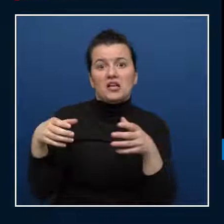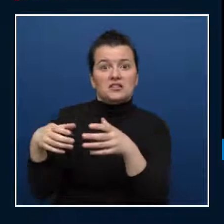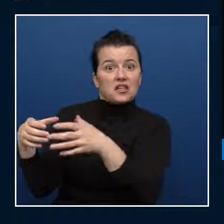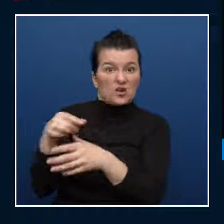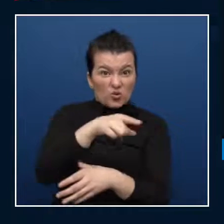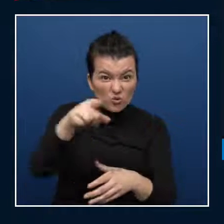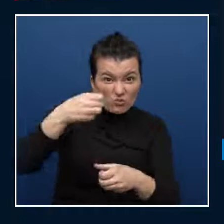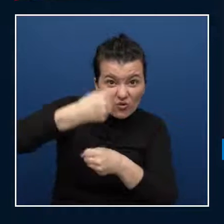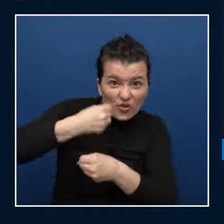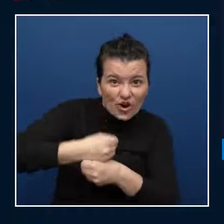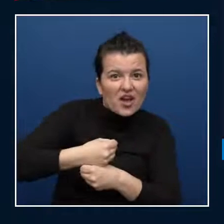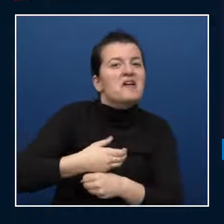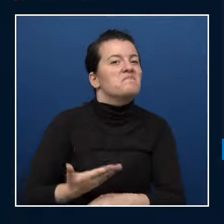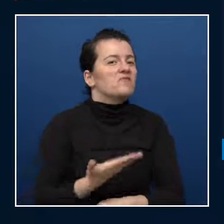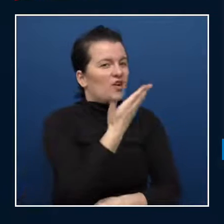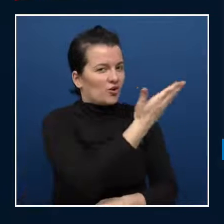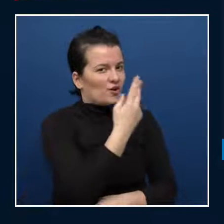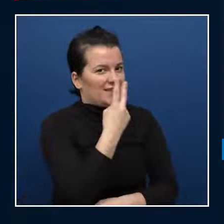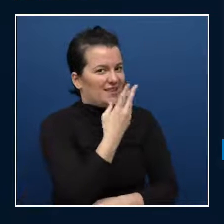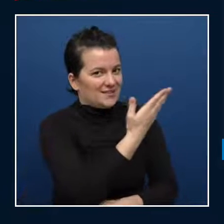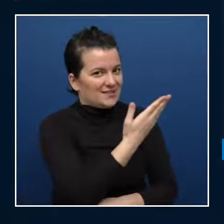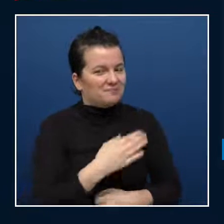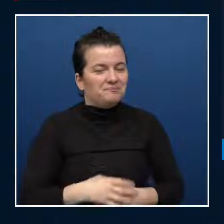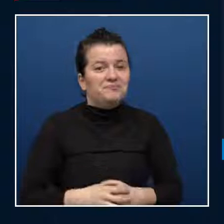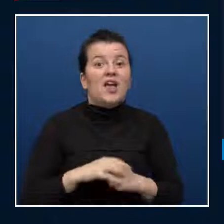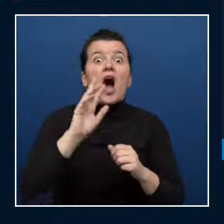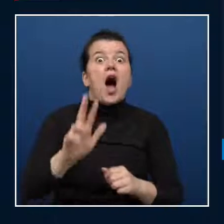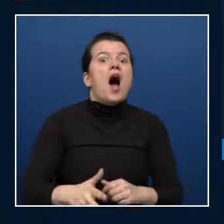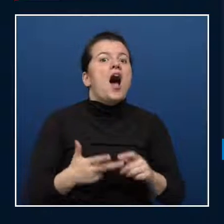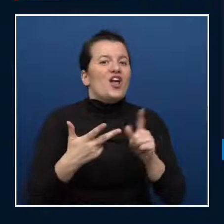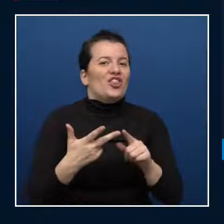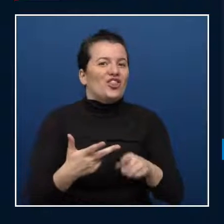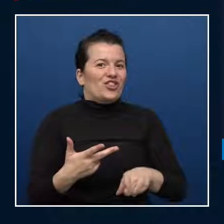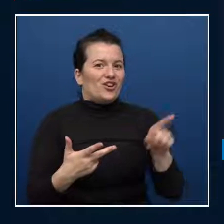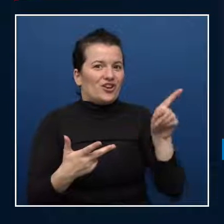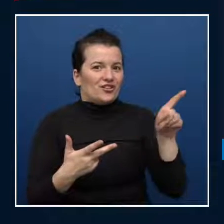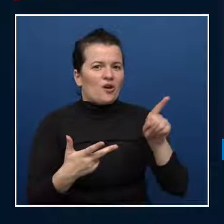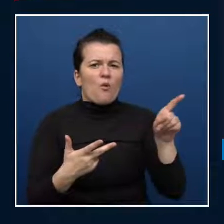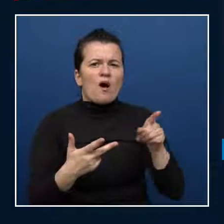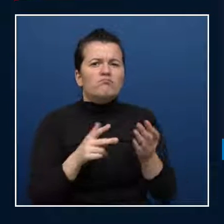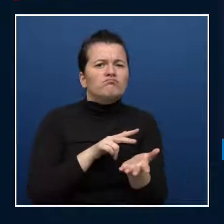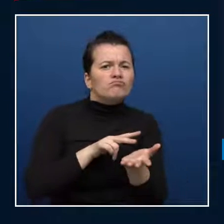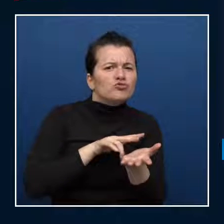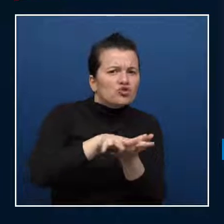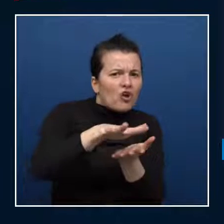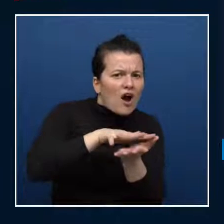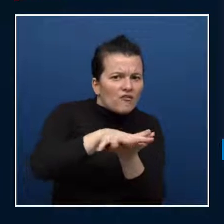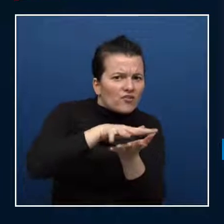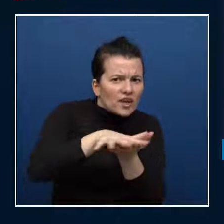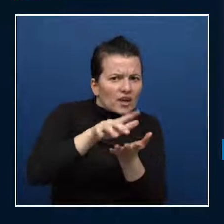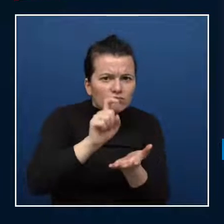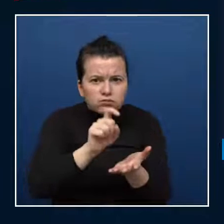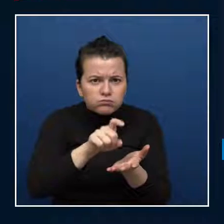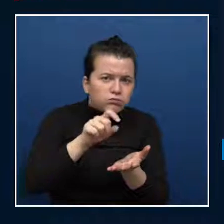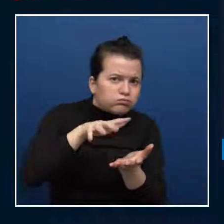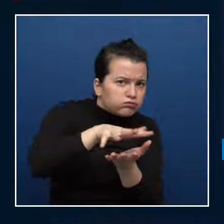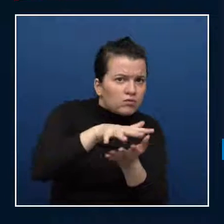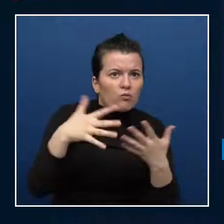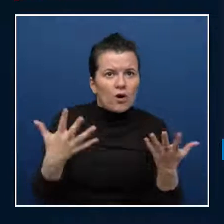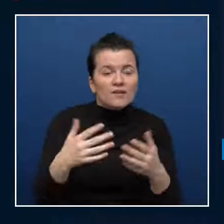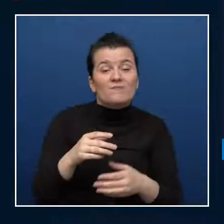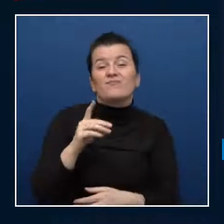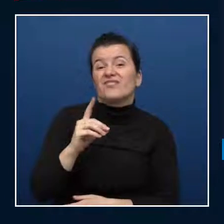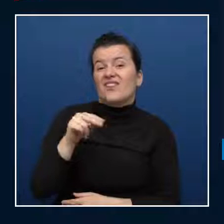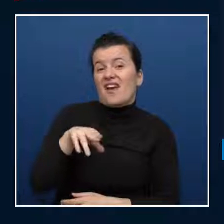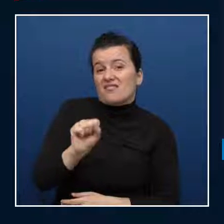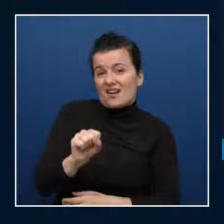Now, the third item that I want to talk about is Traffic Manager. Now, Traffic Manager is our DNS load balancer, and that